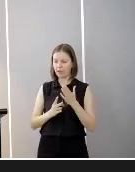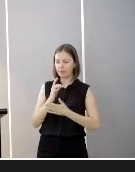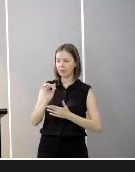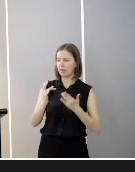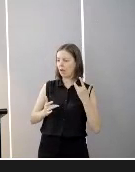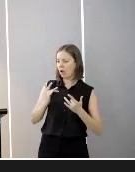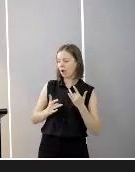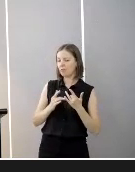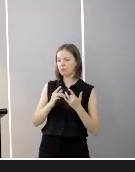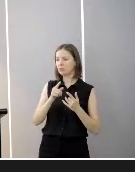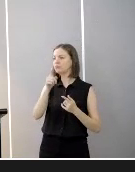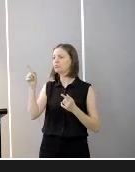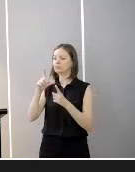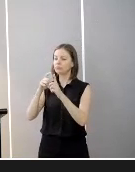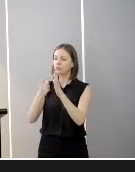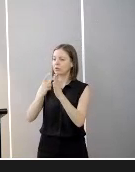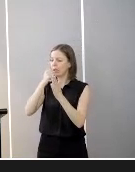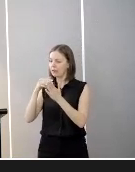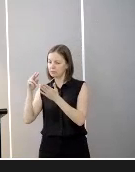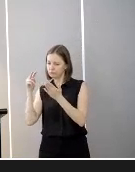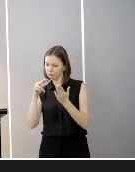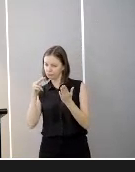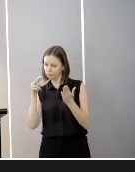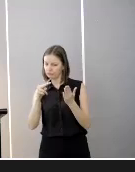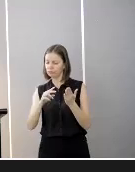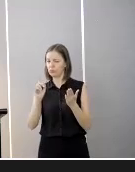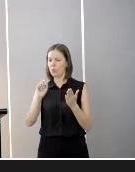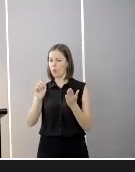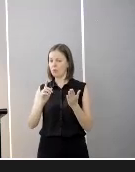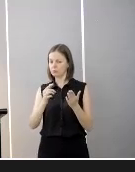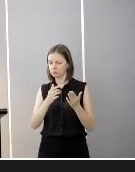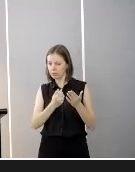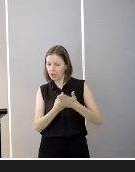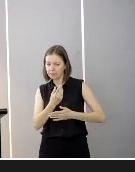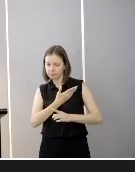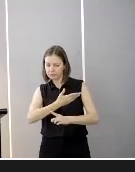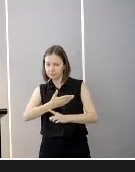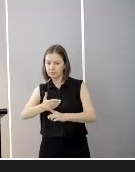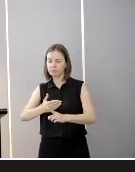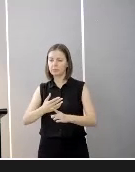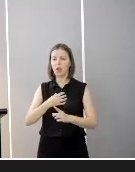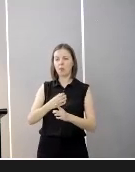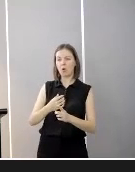clinicians can better track some of these things over time and be more proactive in terms of, if someone's looking like